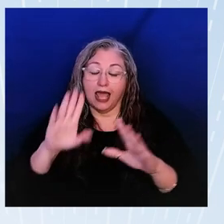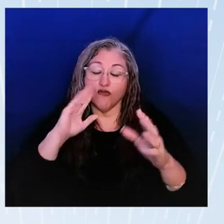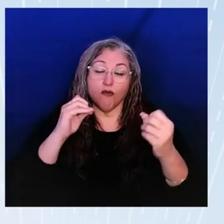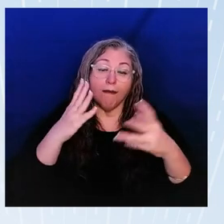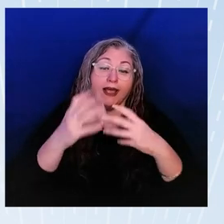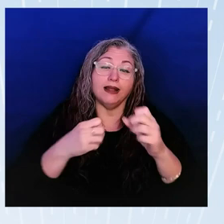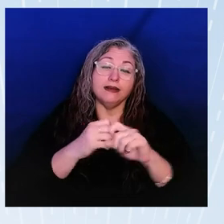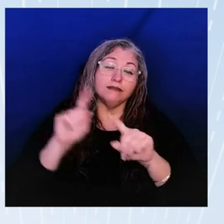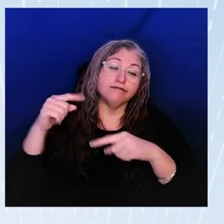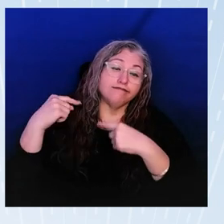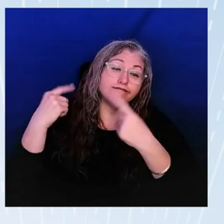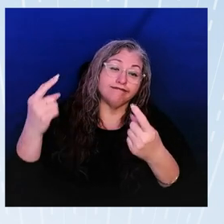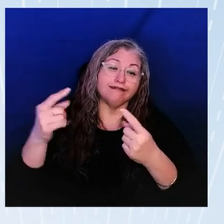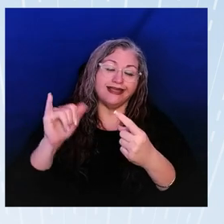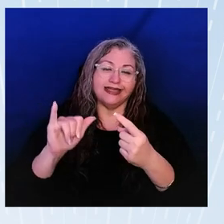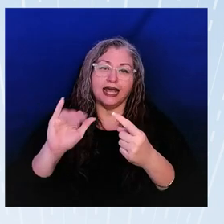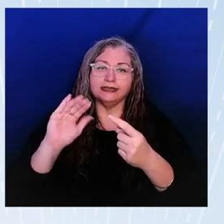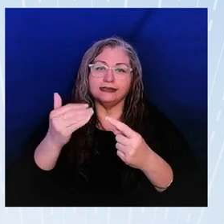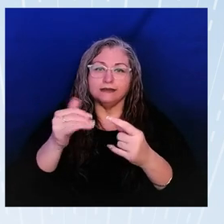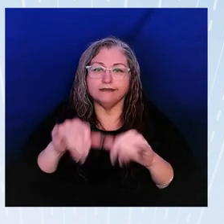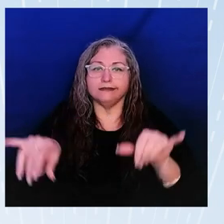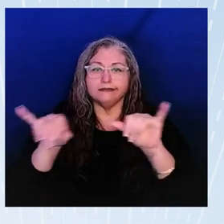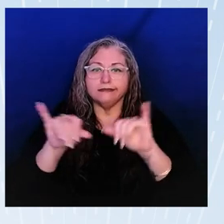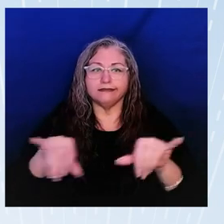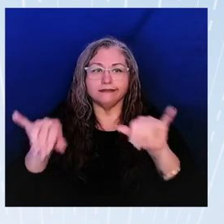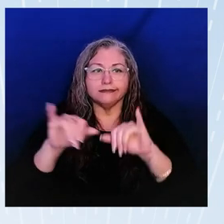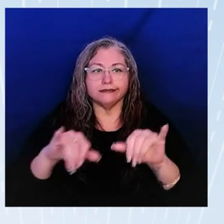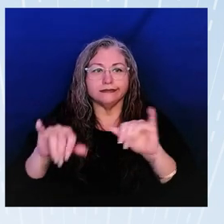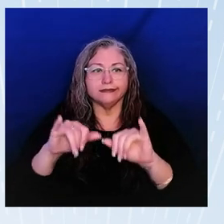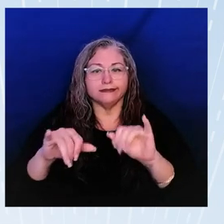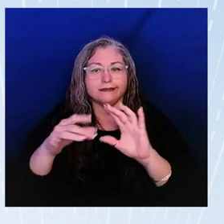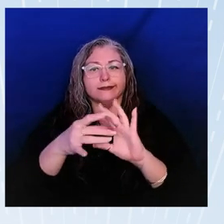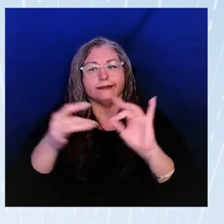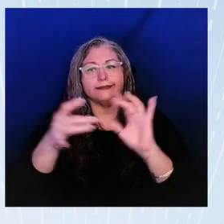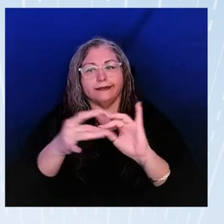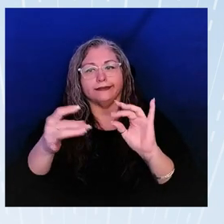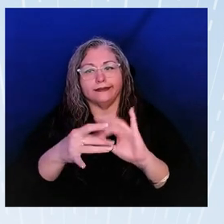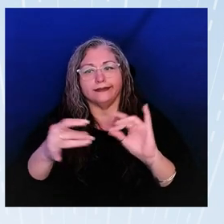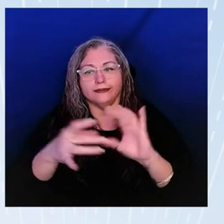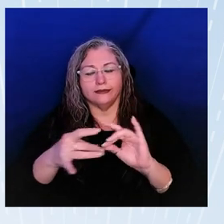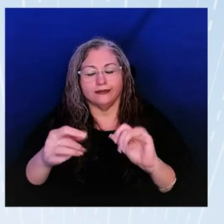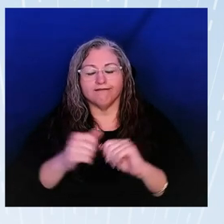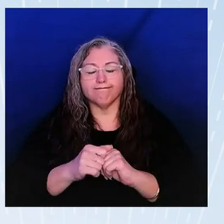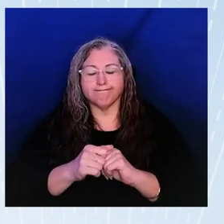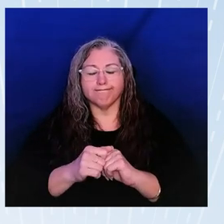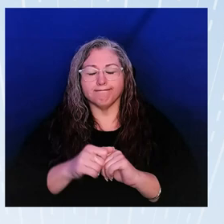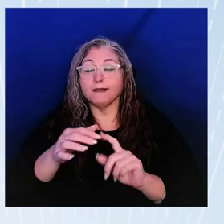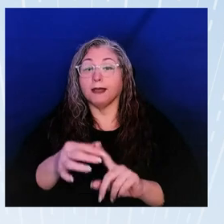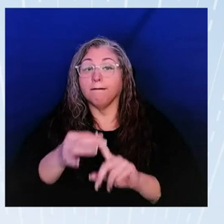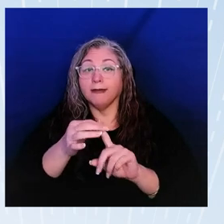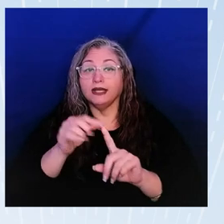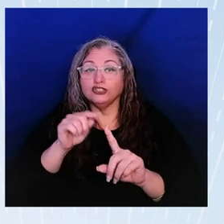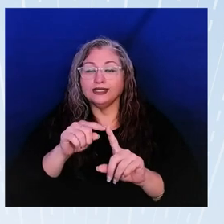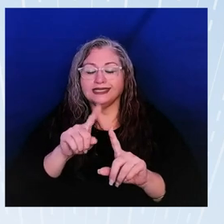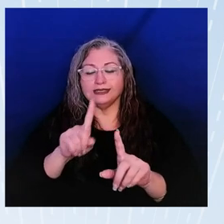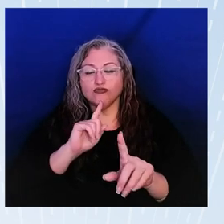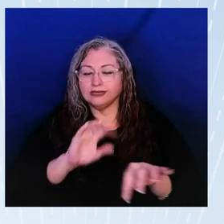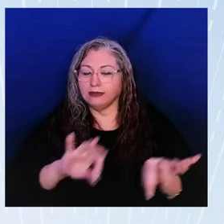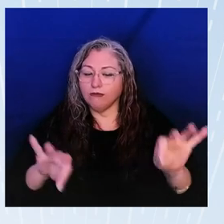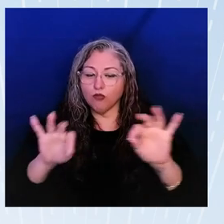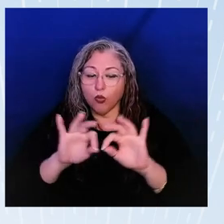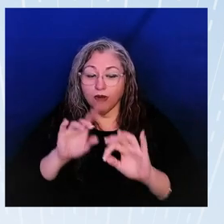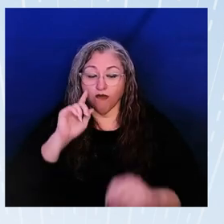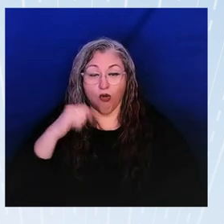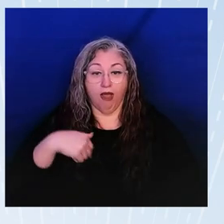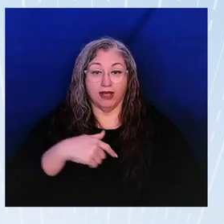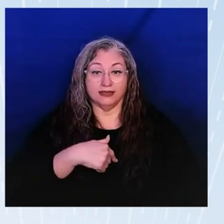the commonly stated refrain. So it's especially important for us, because if you